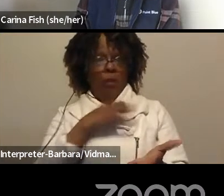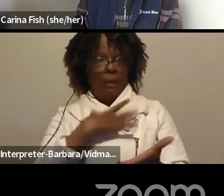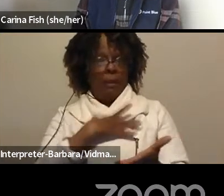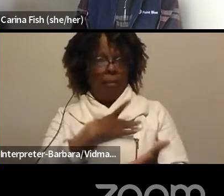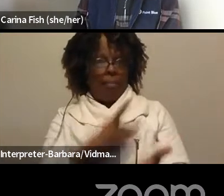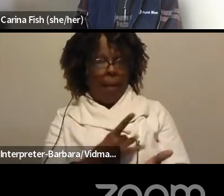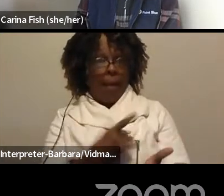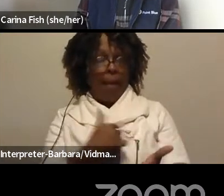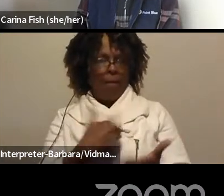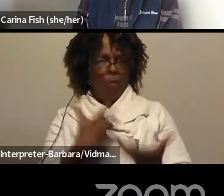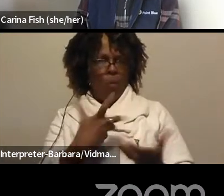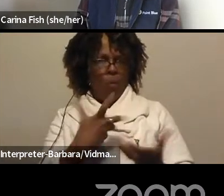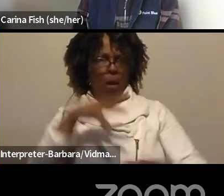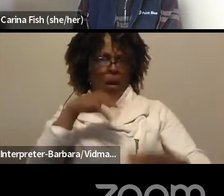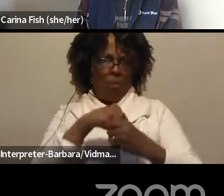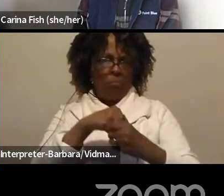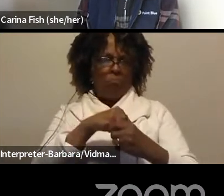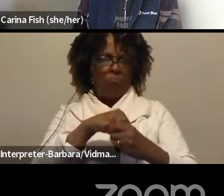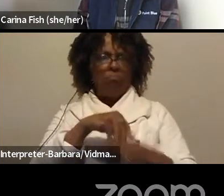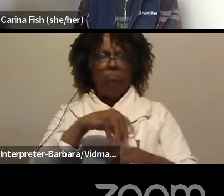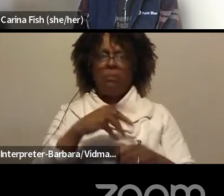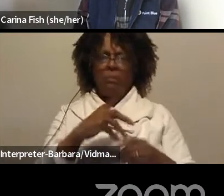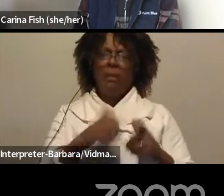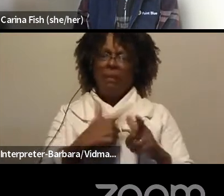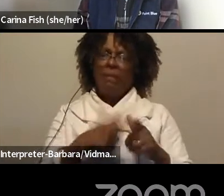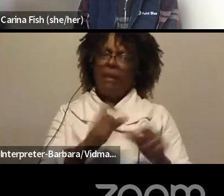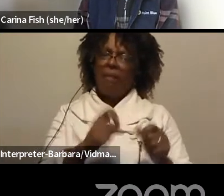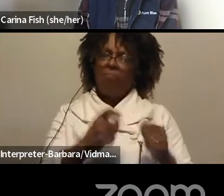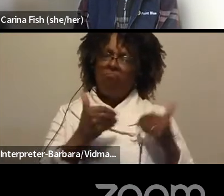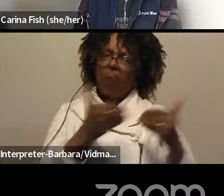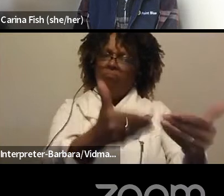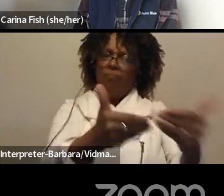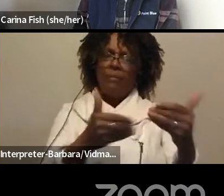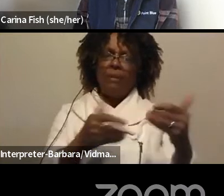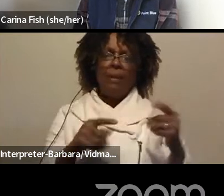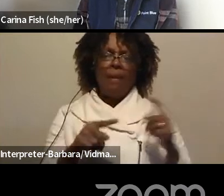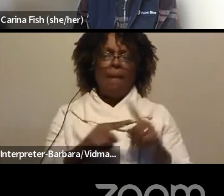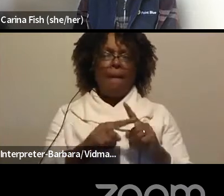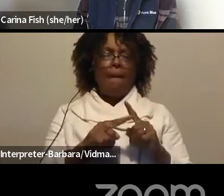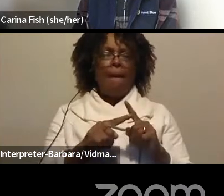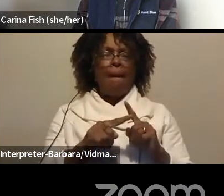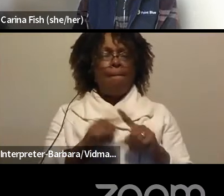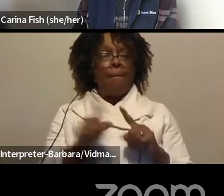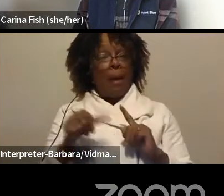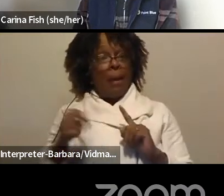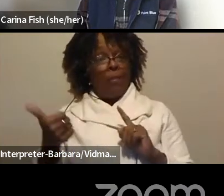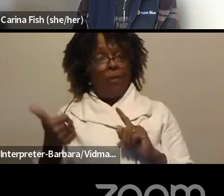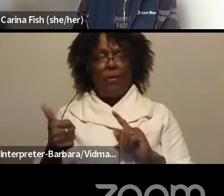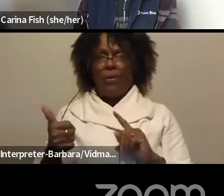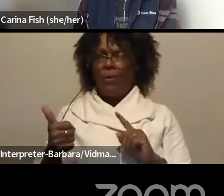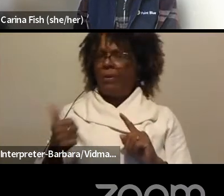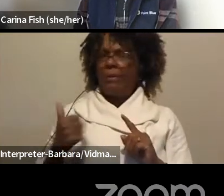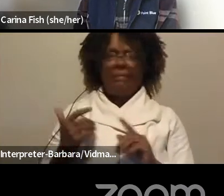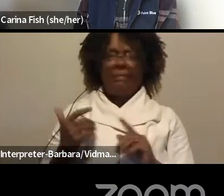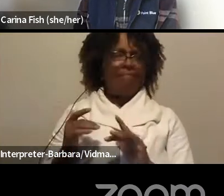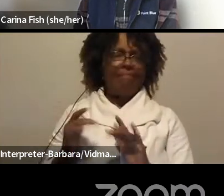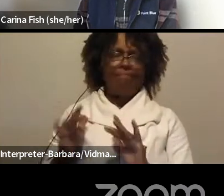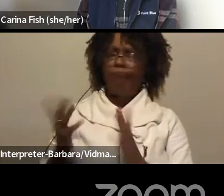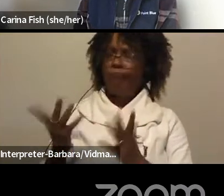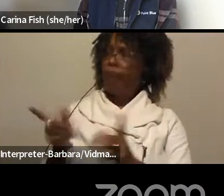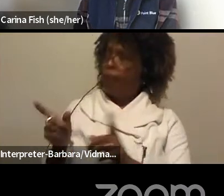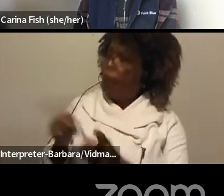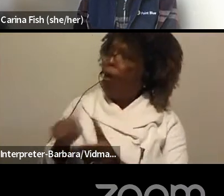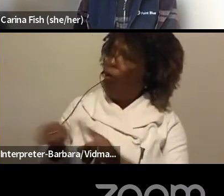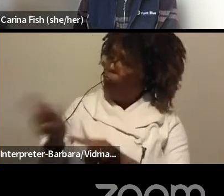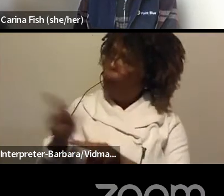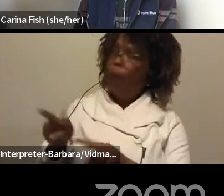because you are from a certain community doesn't mean that you know everything, right? But you empathize and you bring up solutions, even things that's like, it makes sense, right? Just do